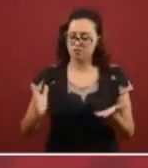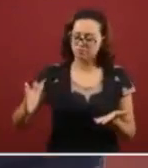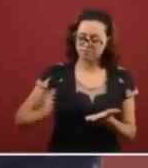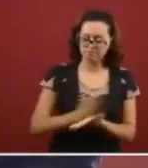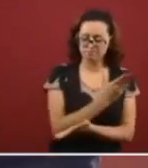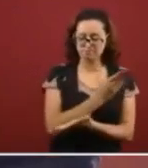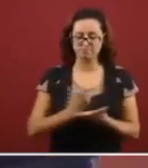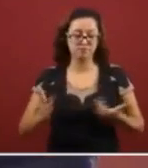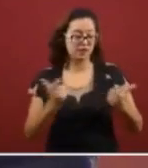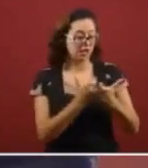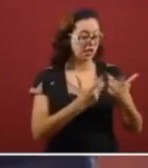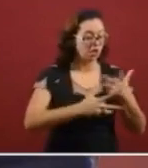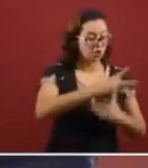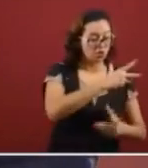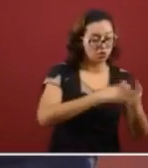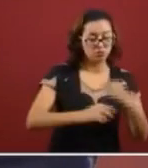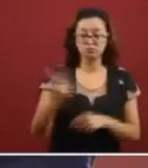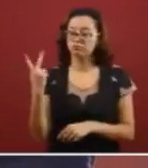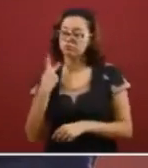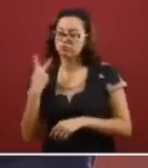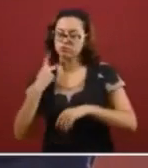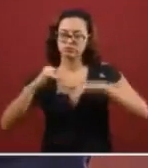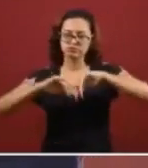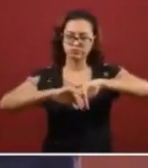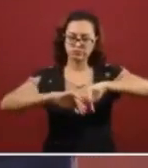between political power